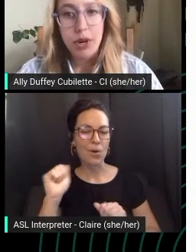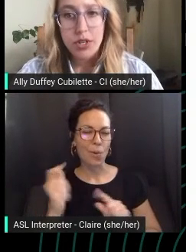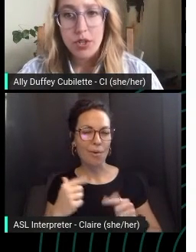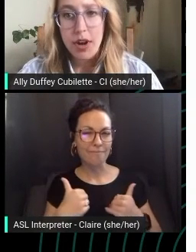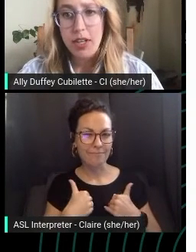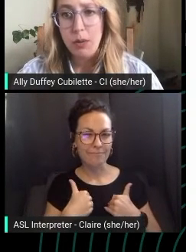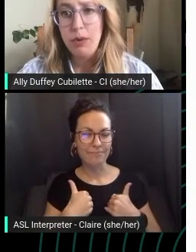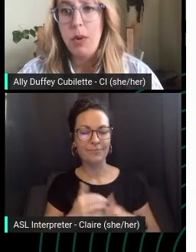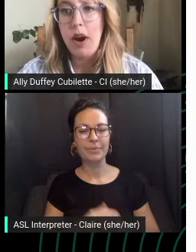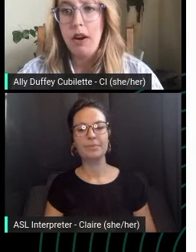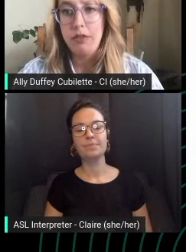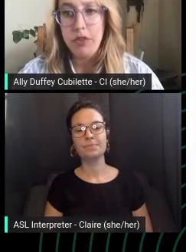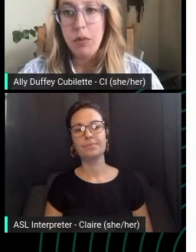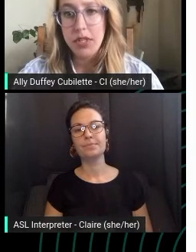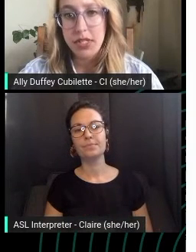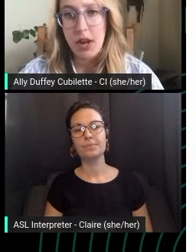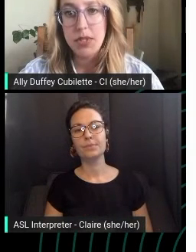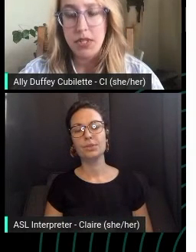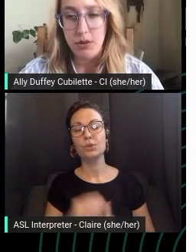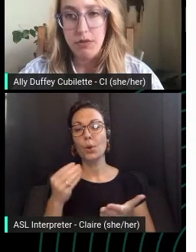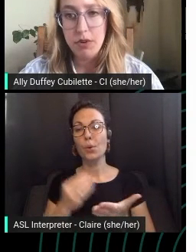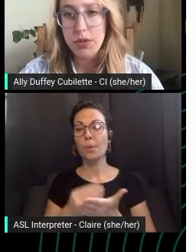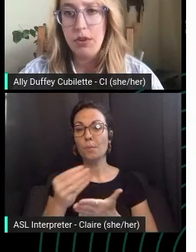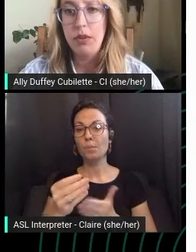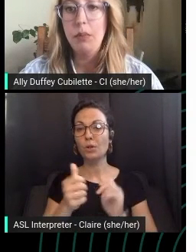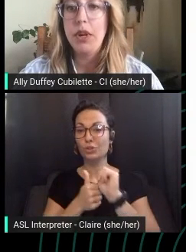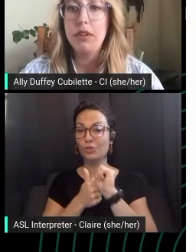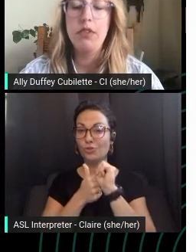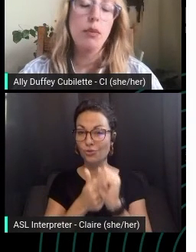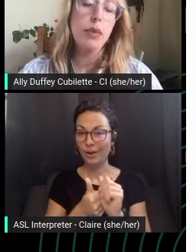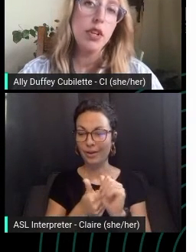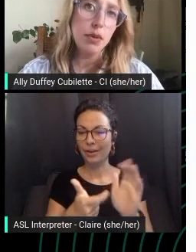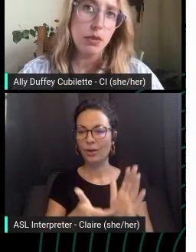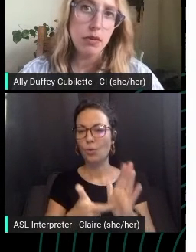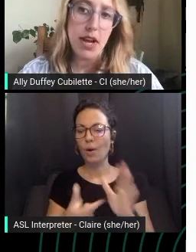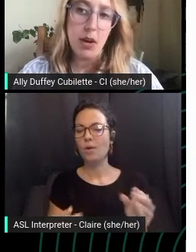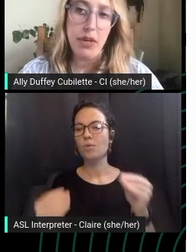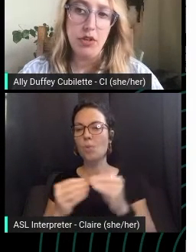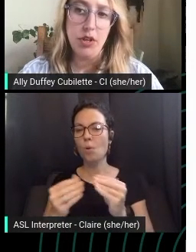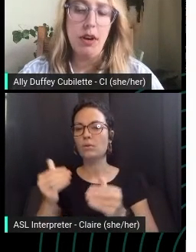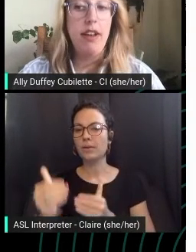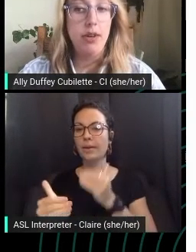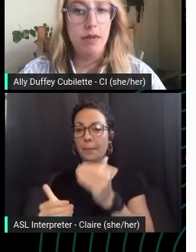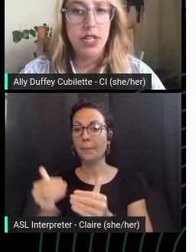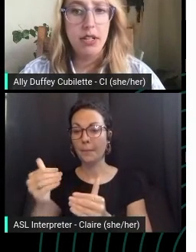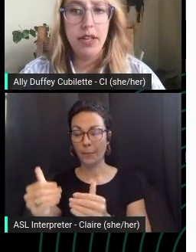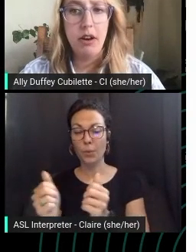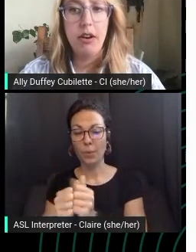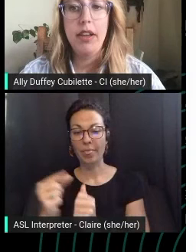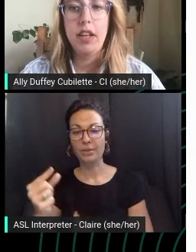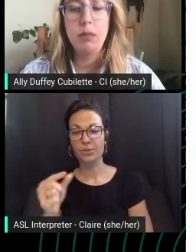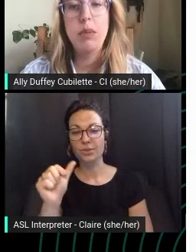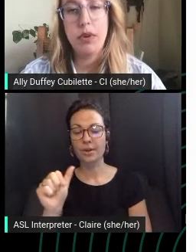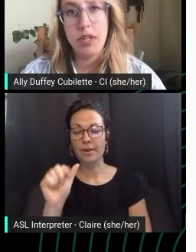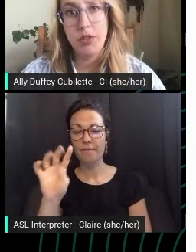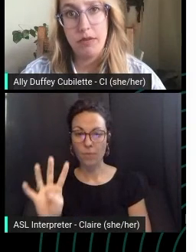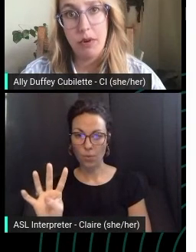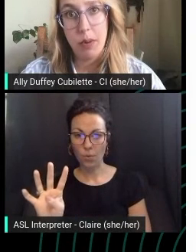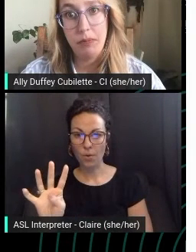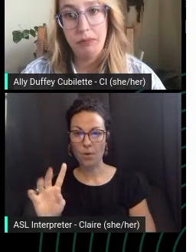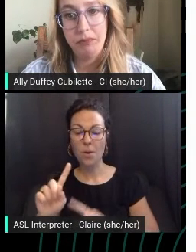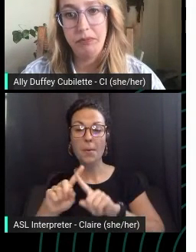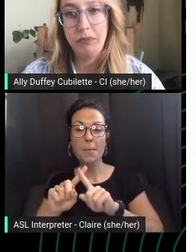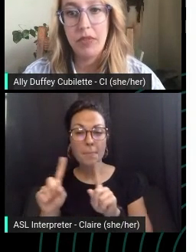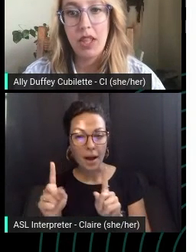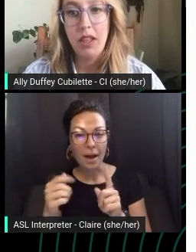So purchase tracking will require a few more steps than Universal, but if you're familiar with Google Tag Manager and you have a data layer, it can be pretty